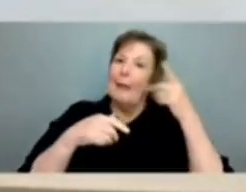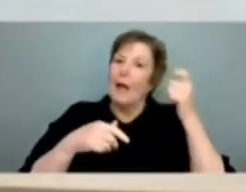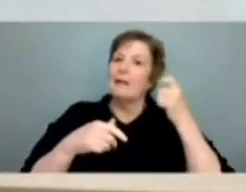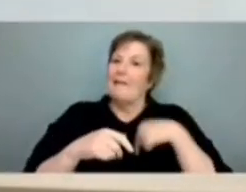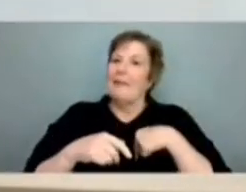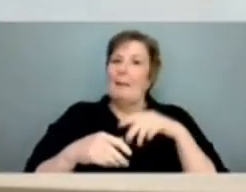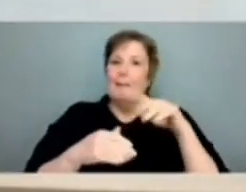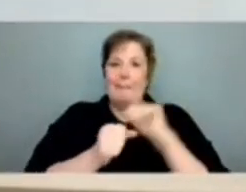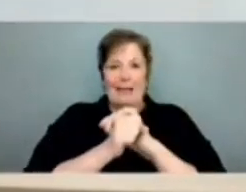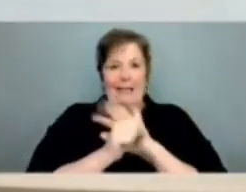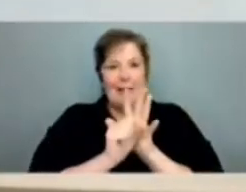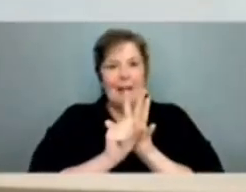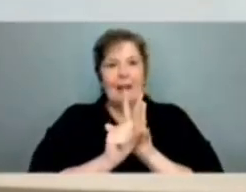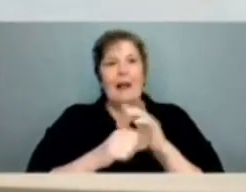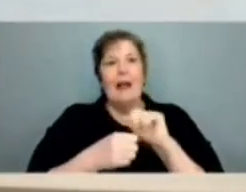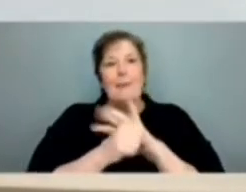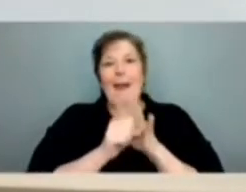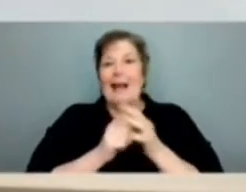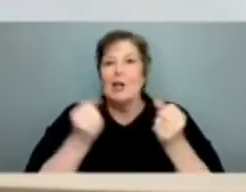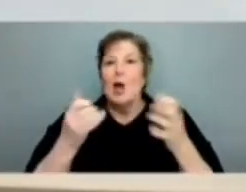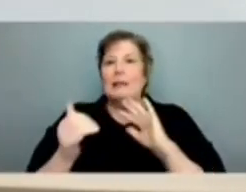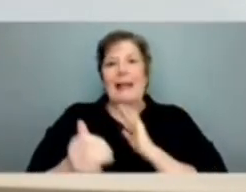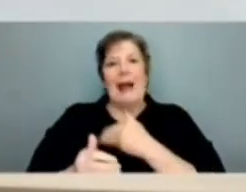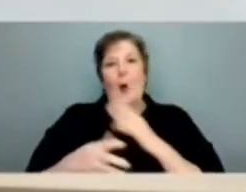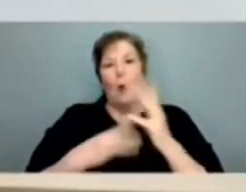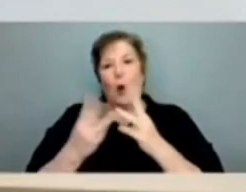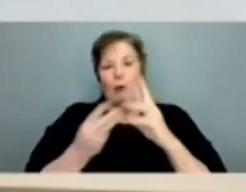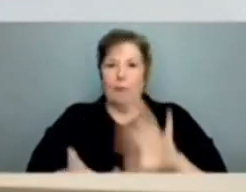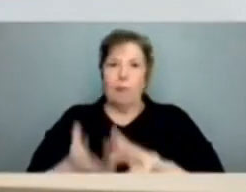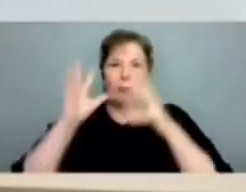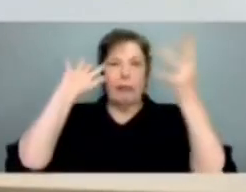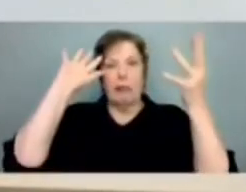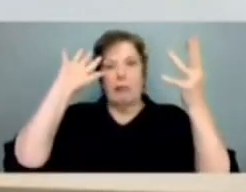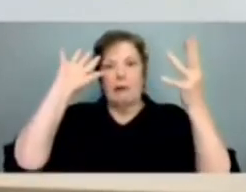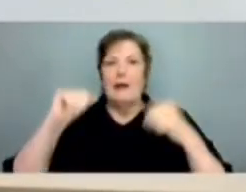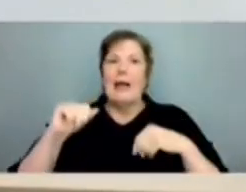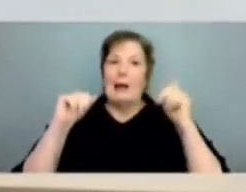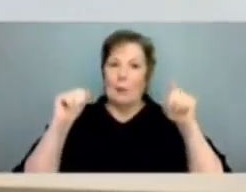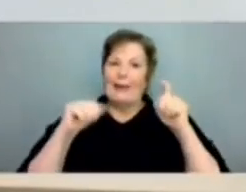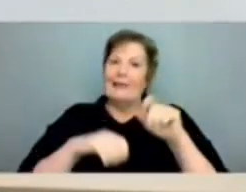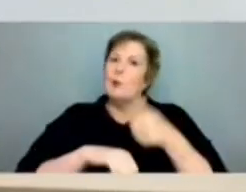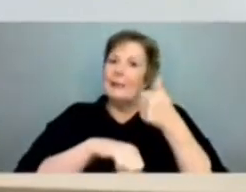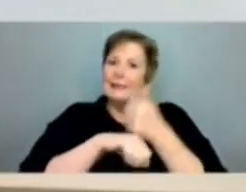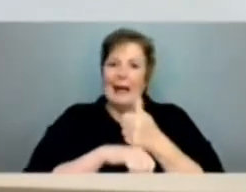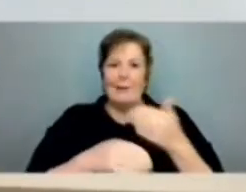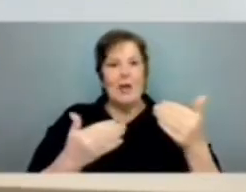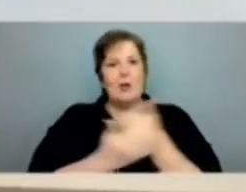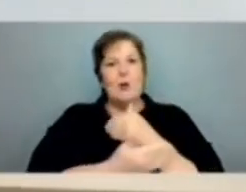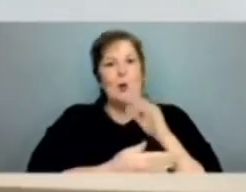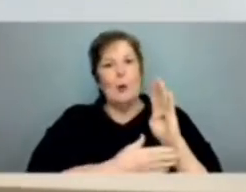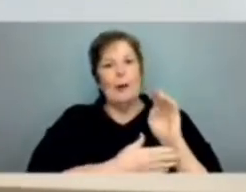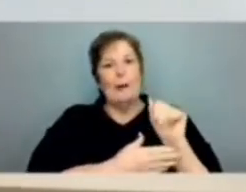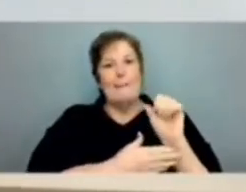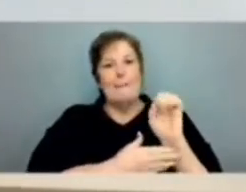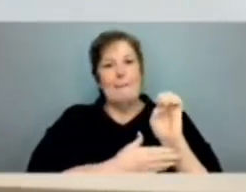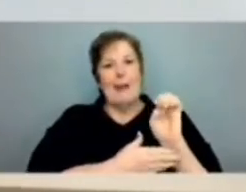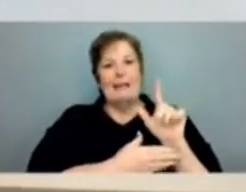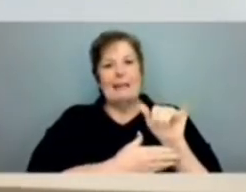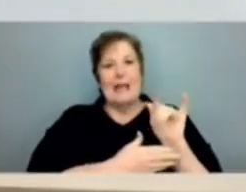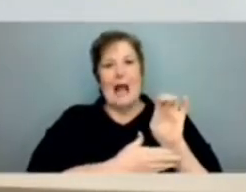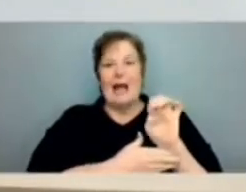pandemic turned our world upside down, and therefore we need to establish a new baseline and revisit our goals and our